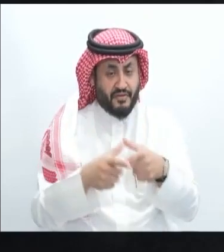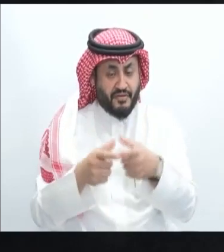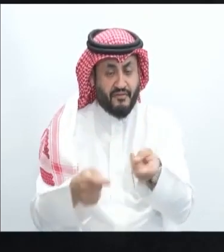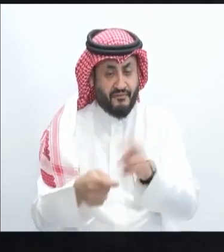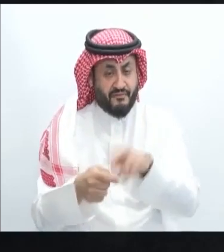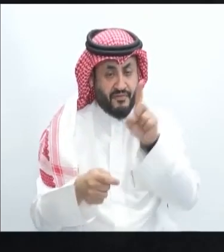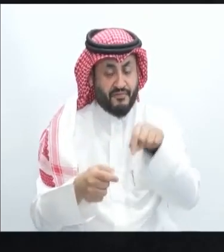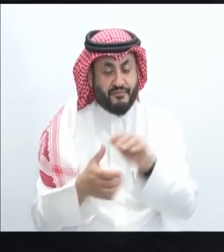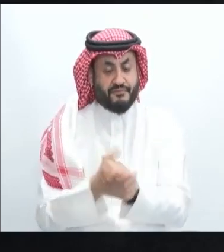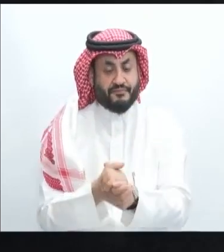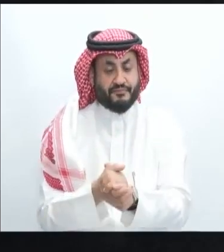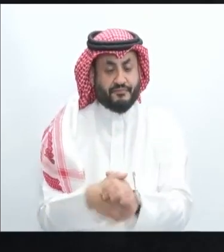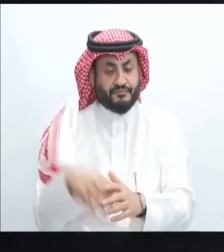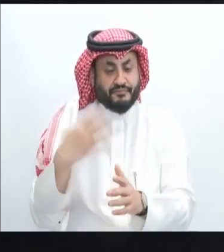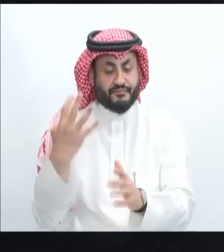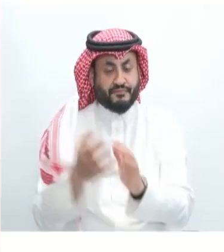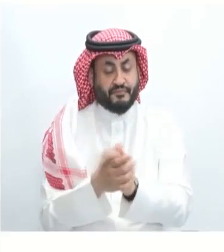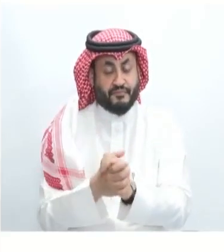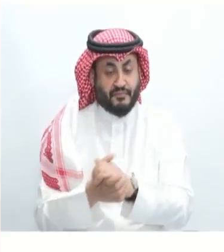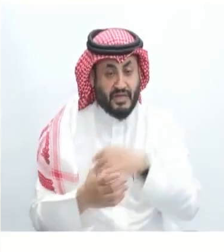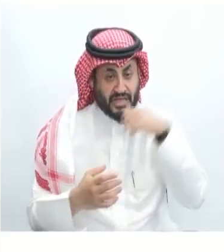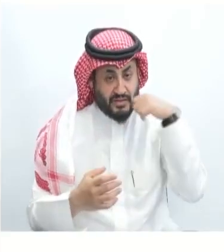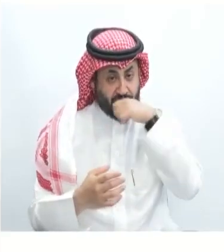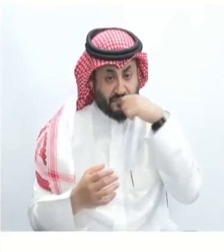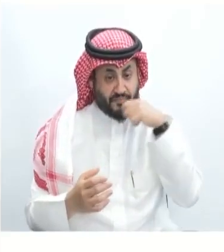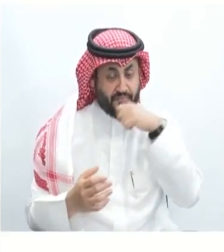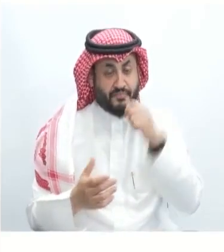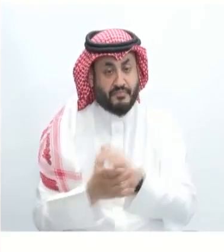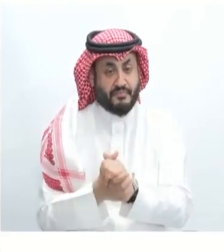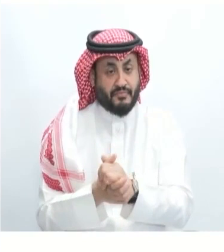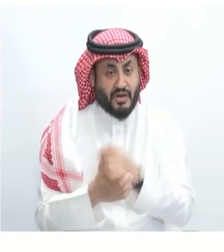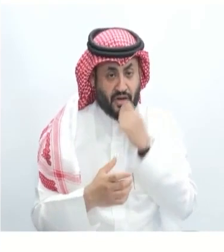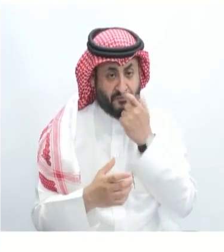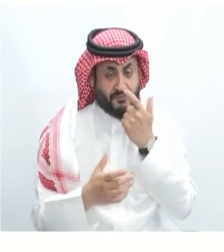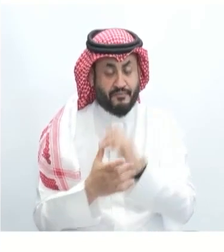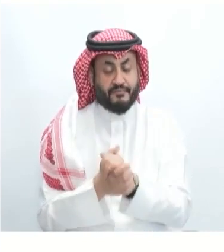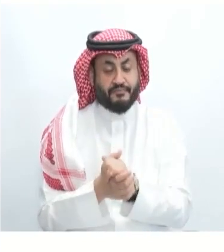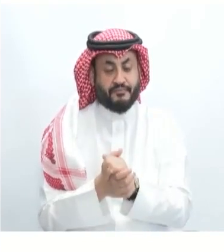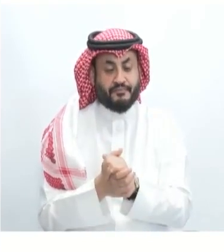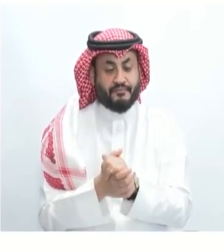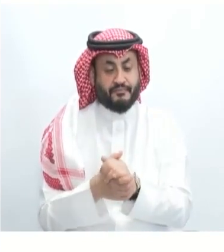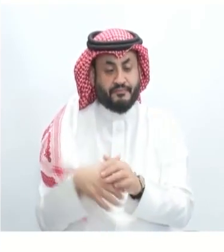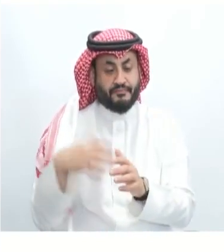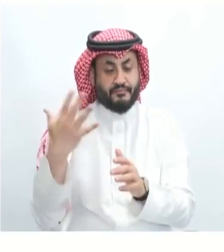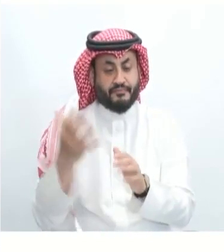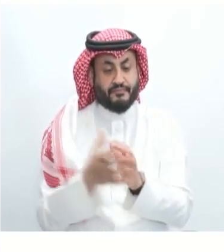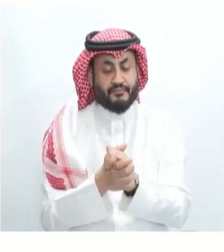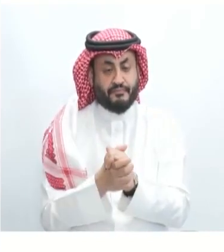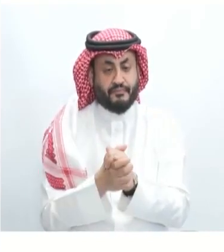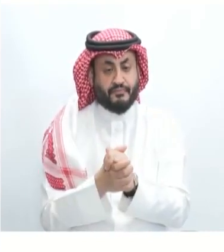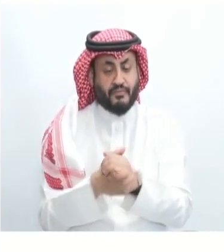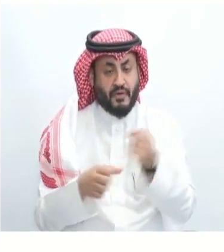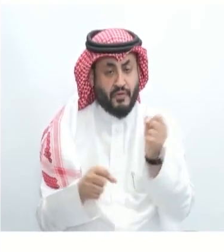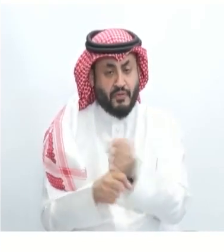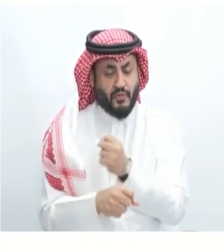3 meals a day. And number four, we should brush our teeth. And number five,